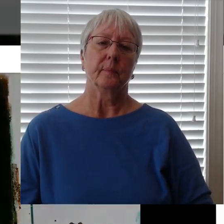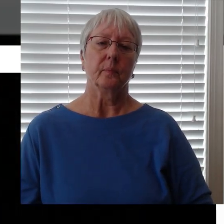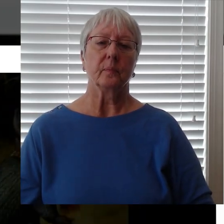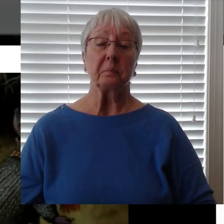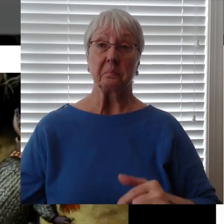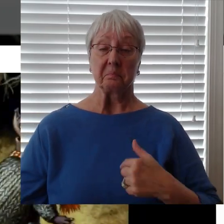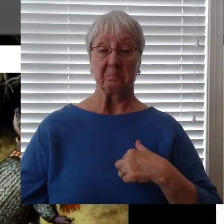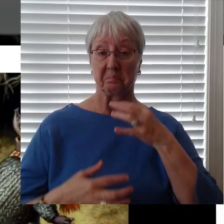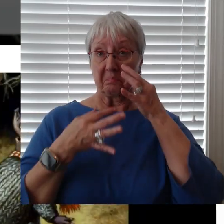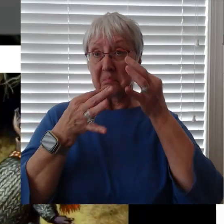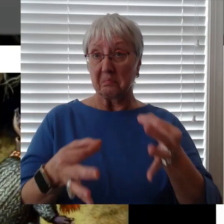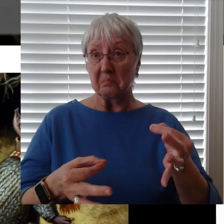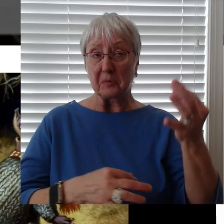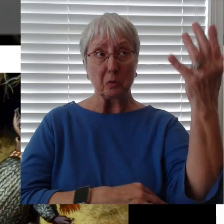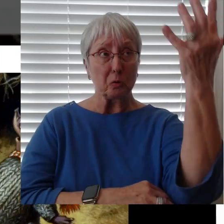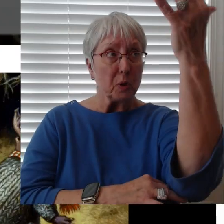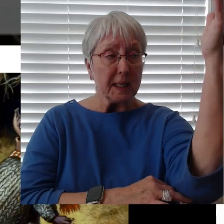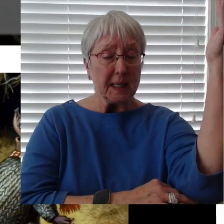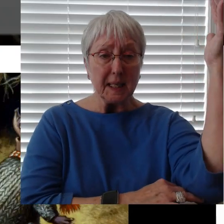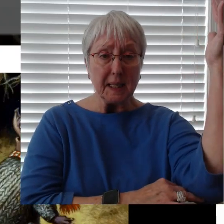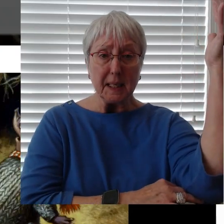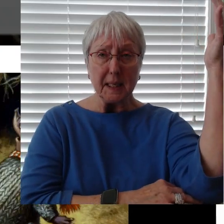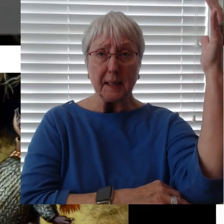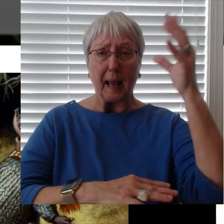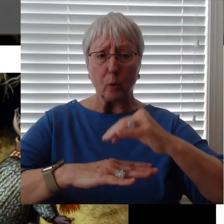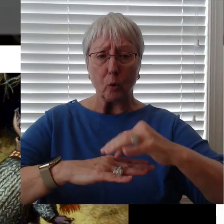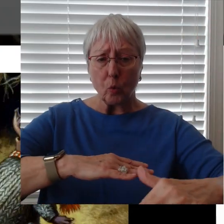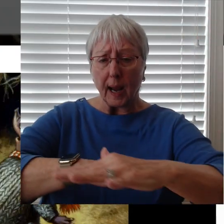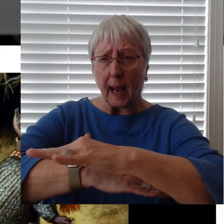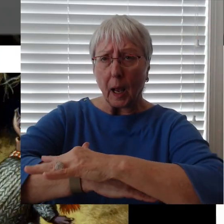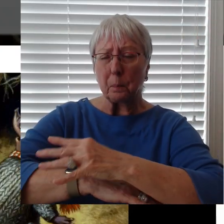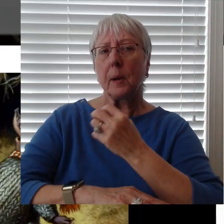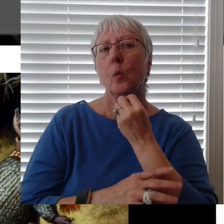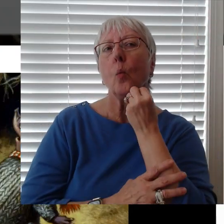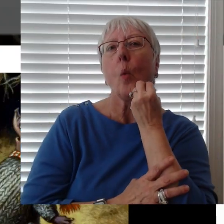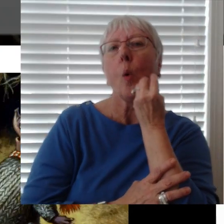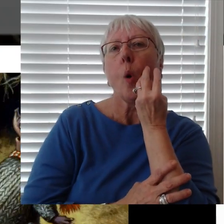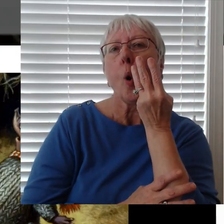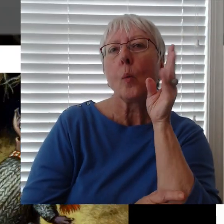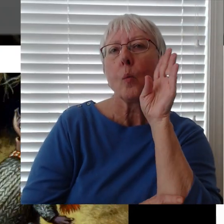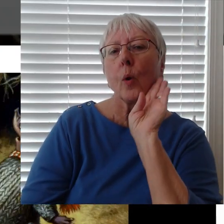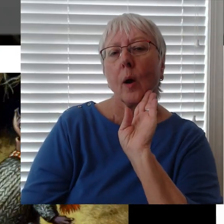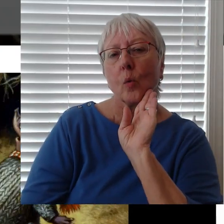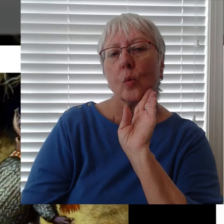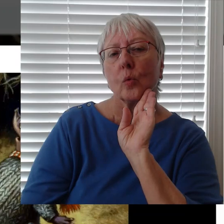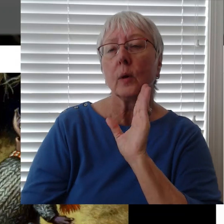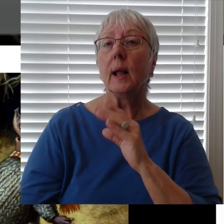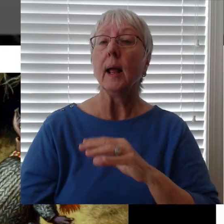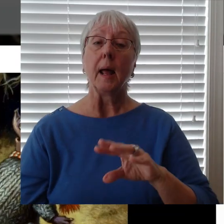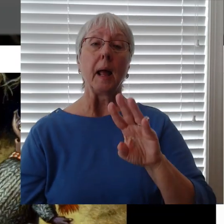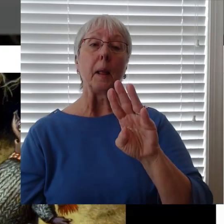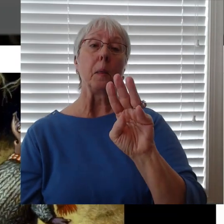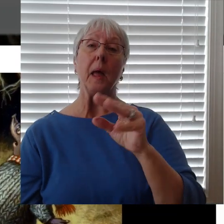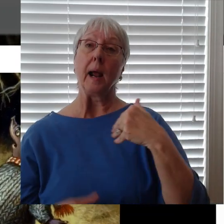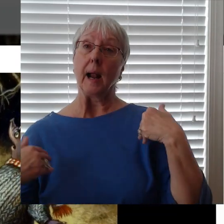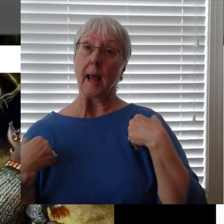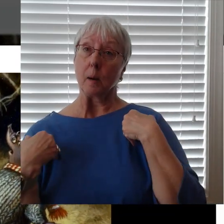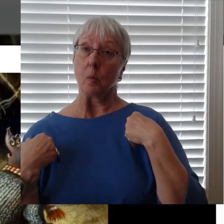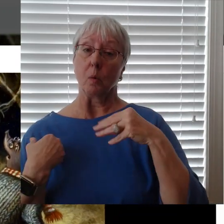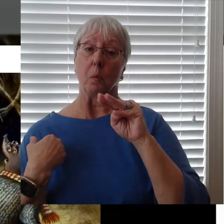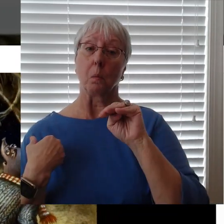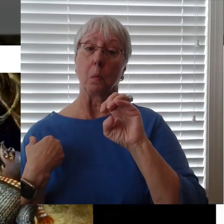I decided that the trees and ground would be a slightly warm brown, and Mole's color is also in the brown family, along with the dirt floor of the woods.